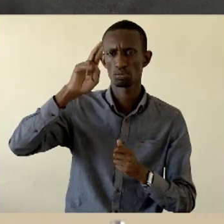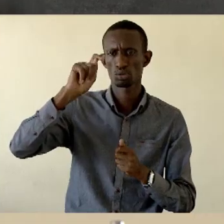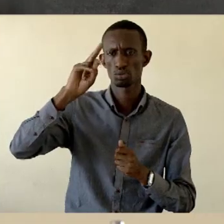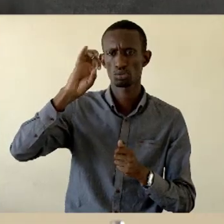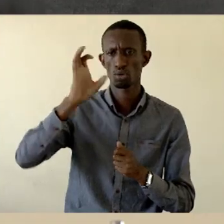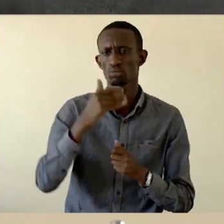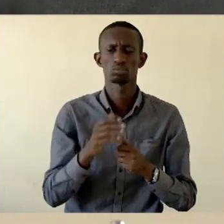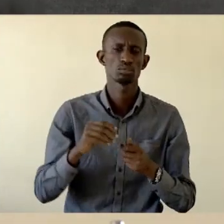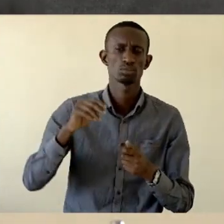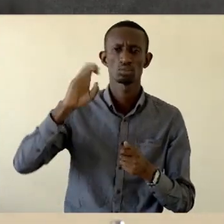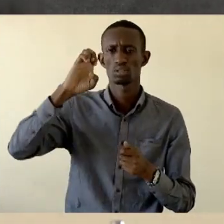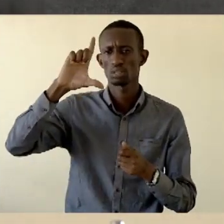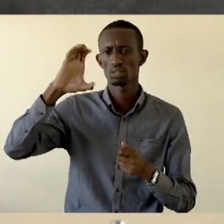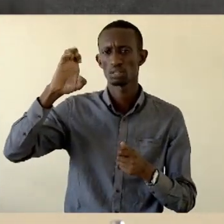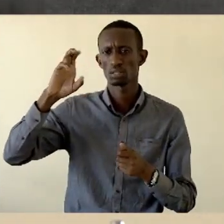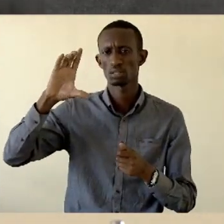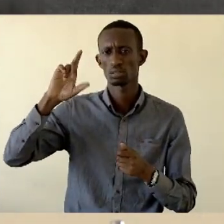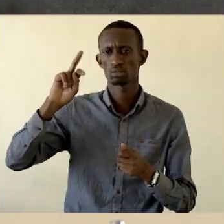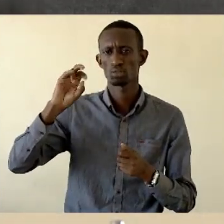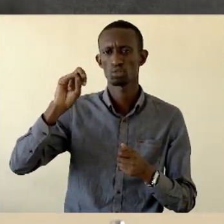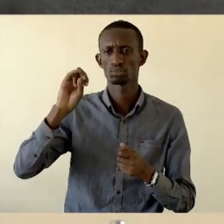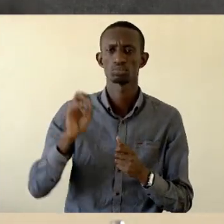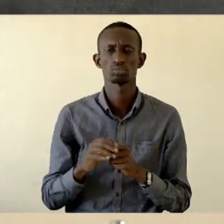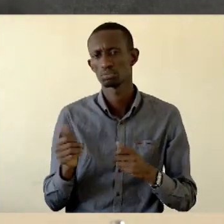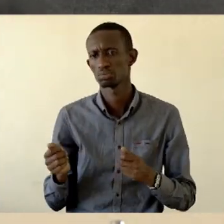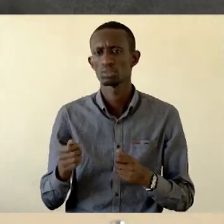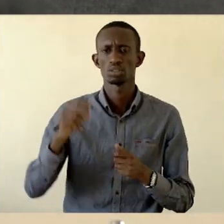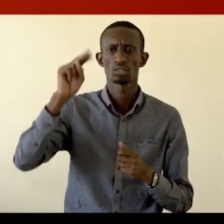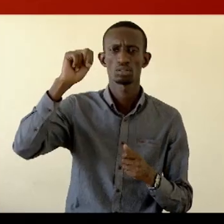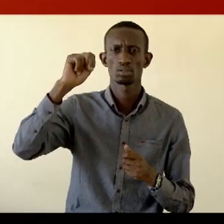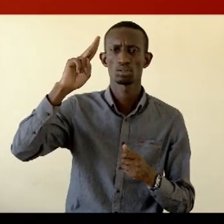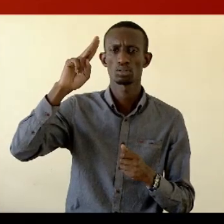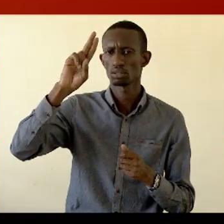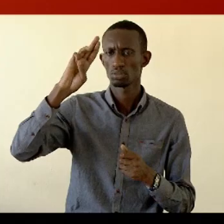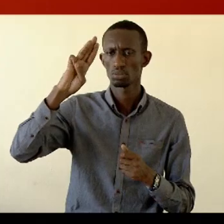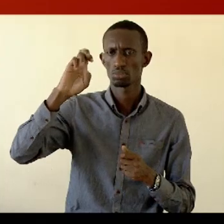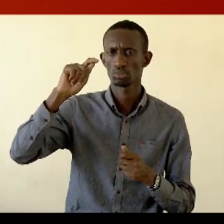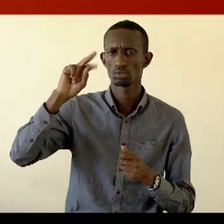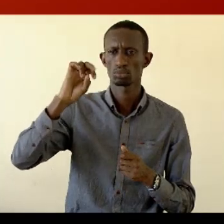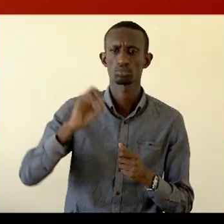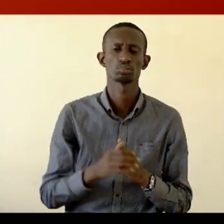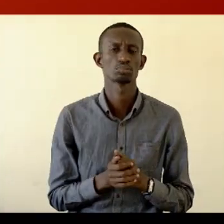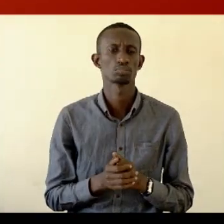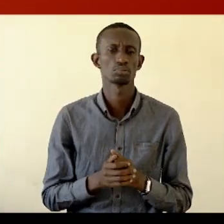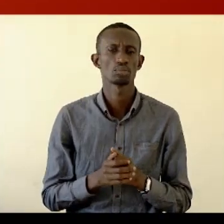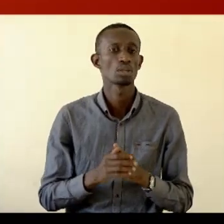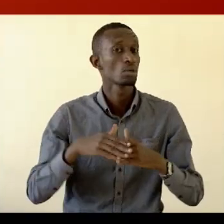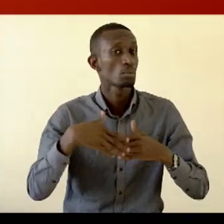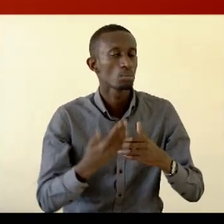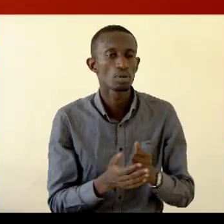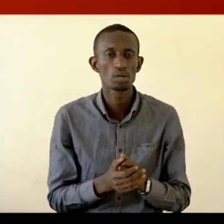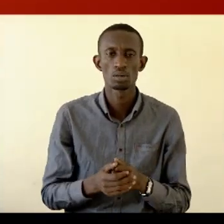neutrons. We know the simple calculations we use. And next objective, we should be able to